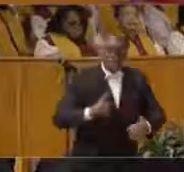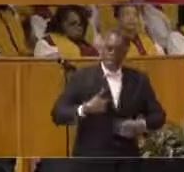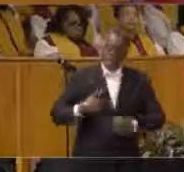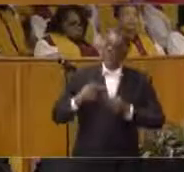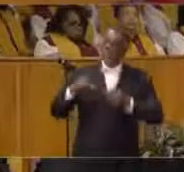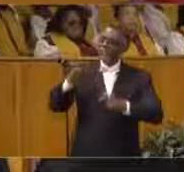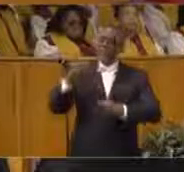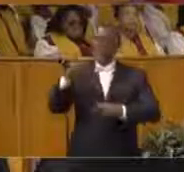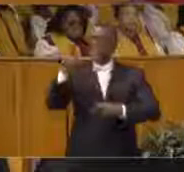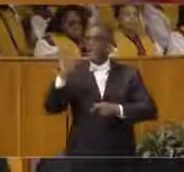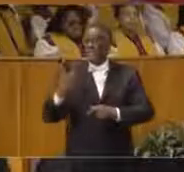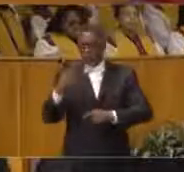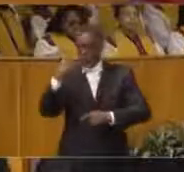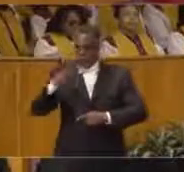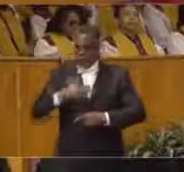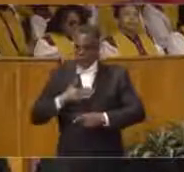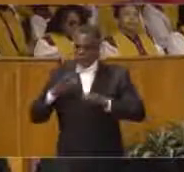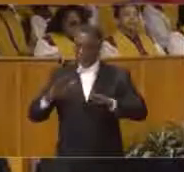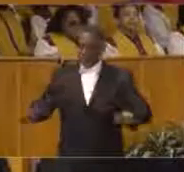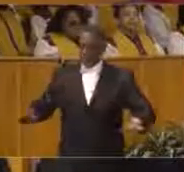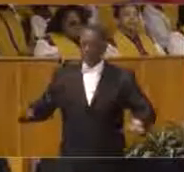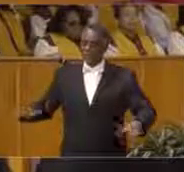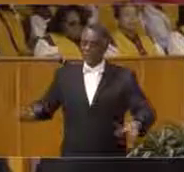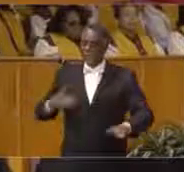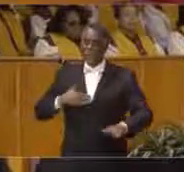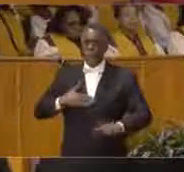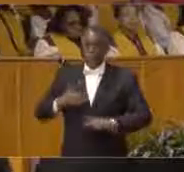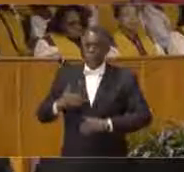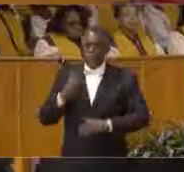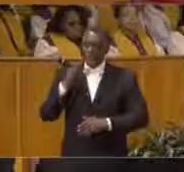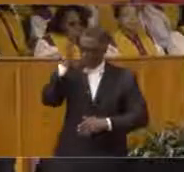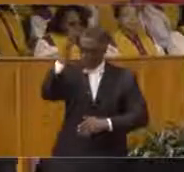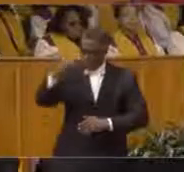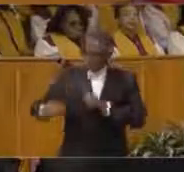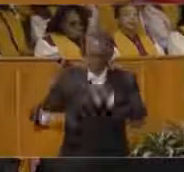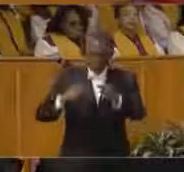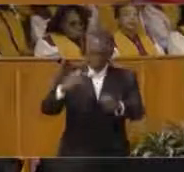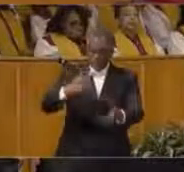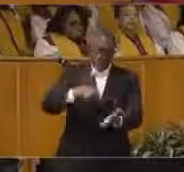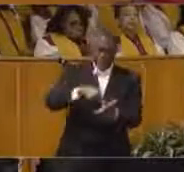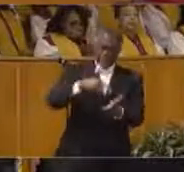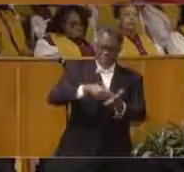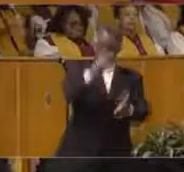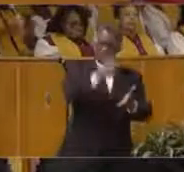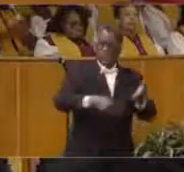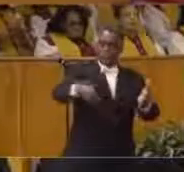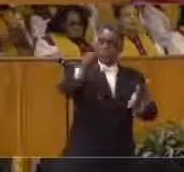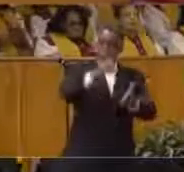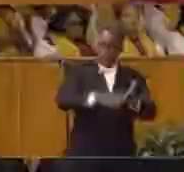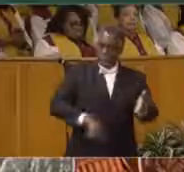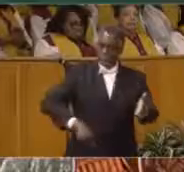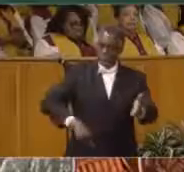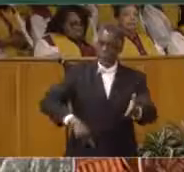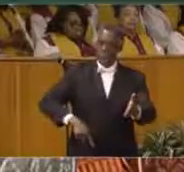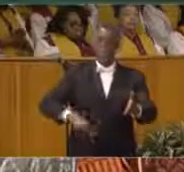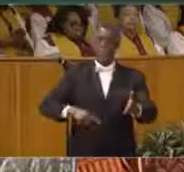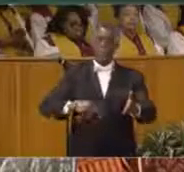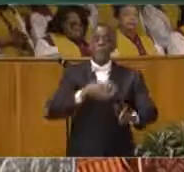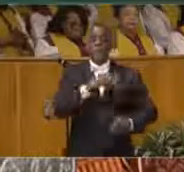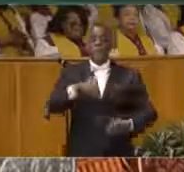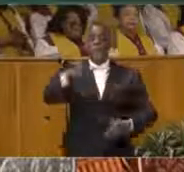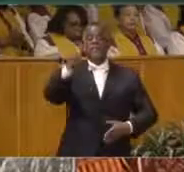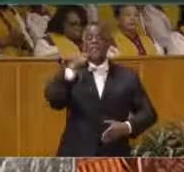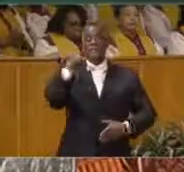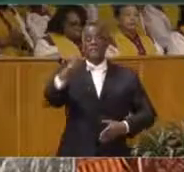and my children's children. My debt is paid off. It comes back to you. And